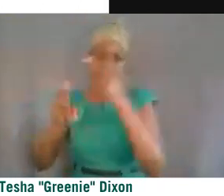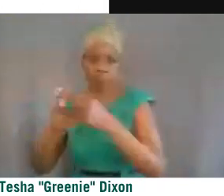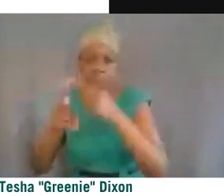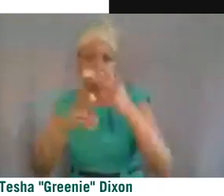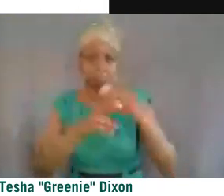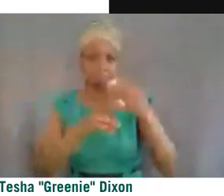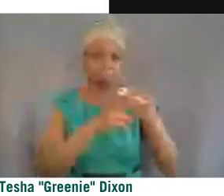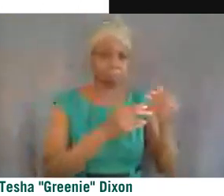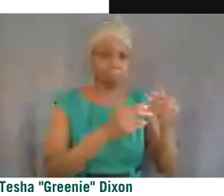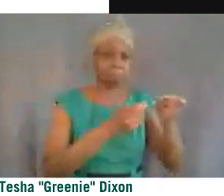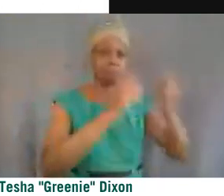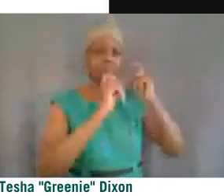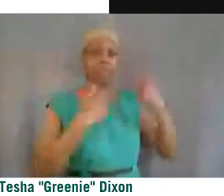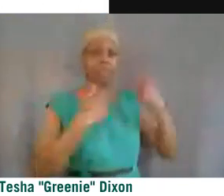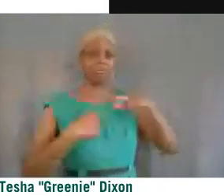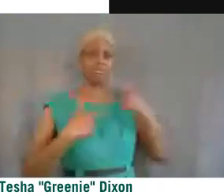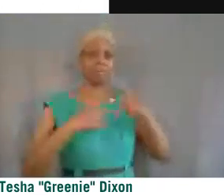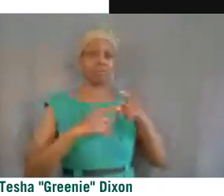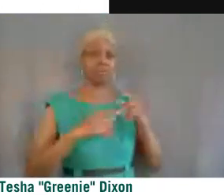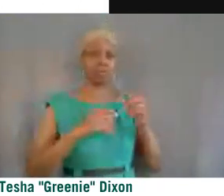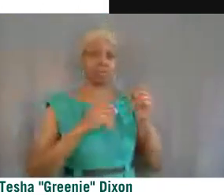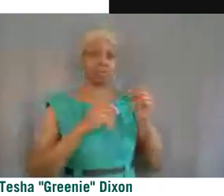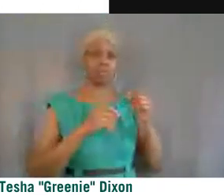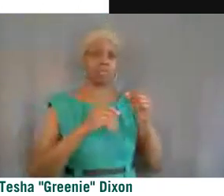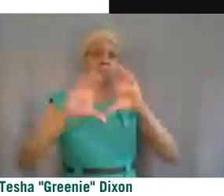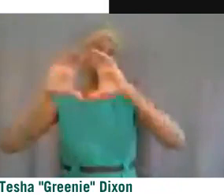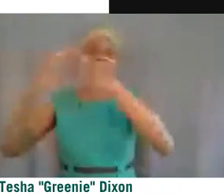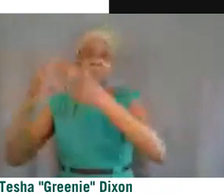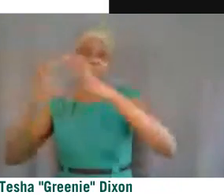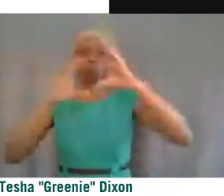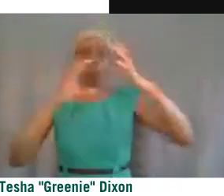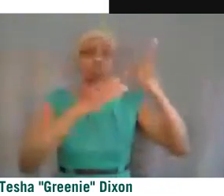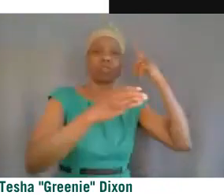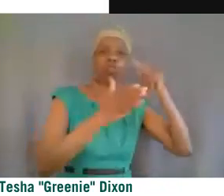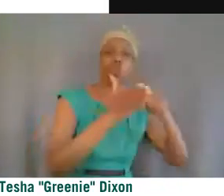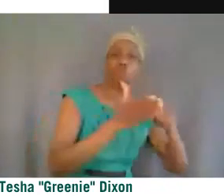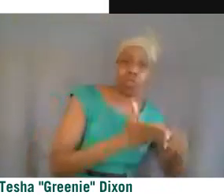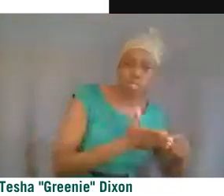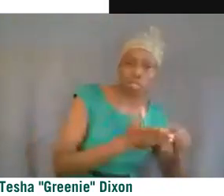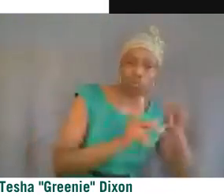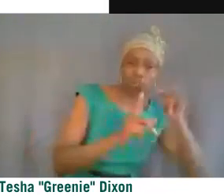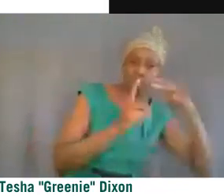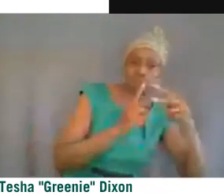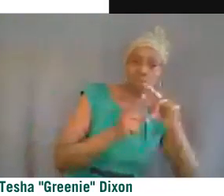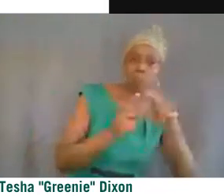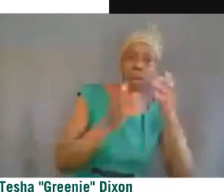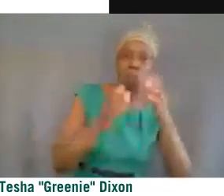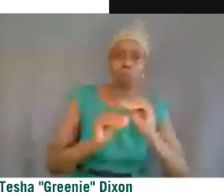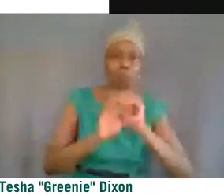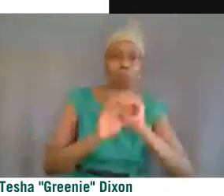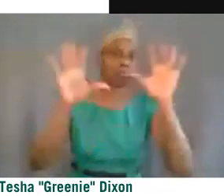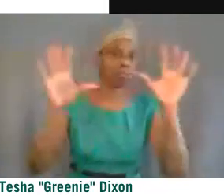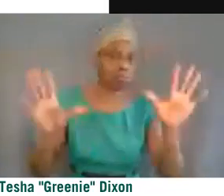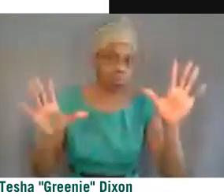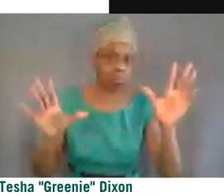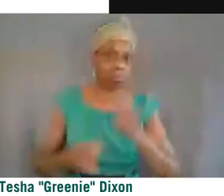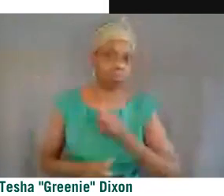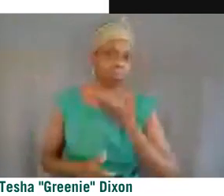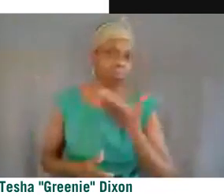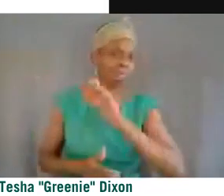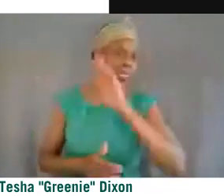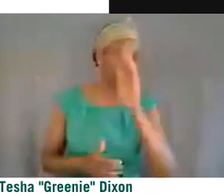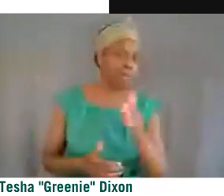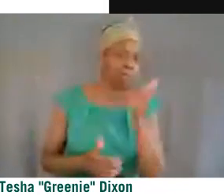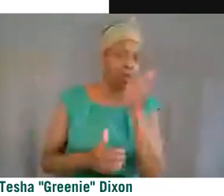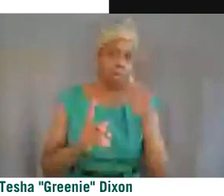a bill in the medical system and lets us categorize things for research sometimes. But I want to be clear that never at any point do